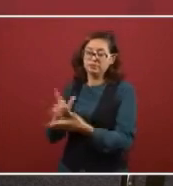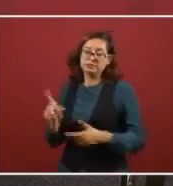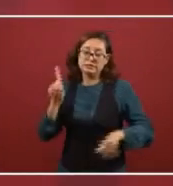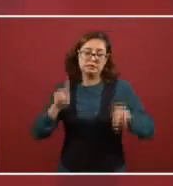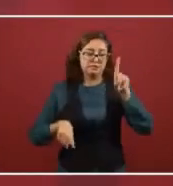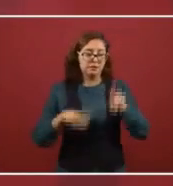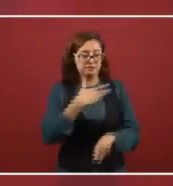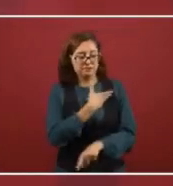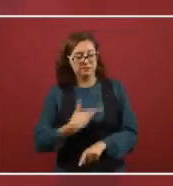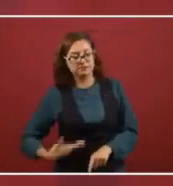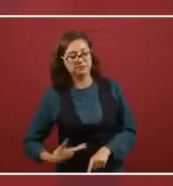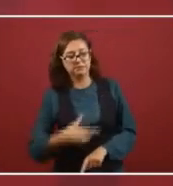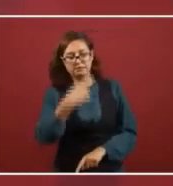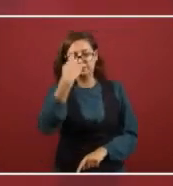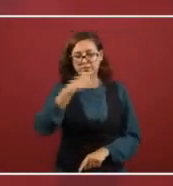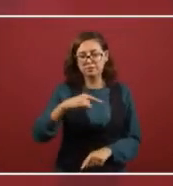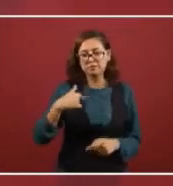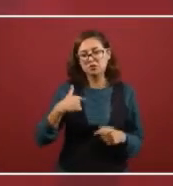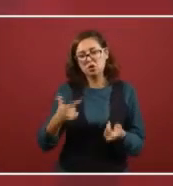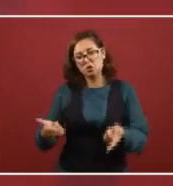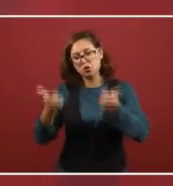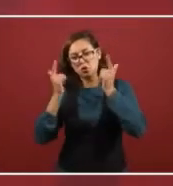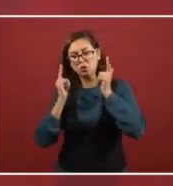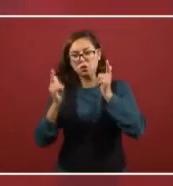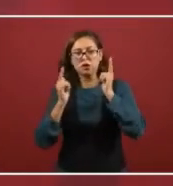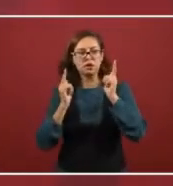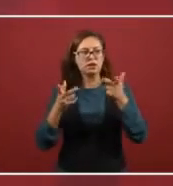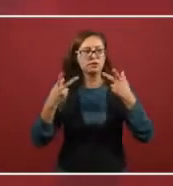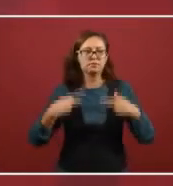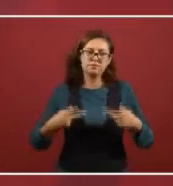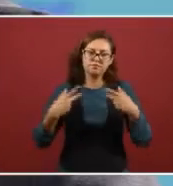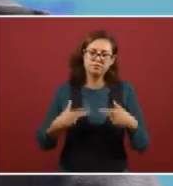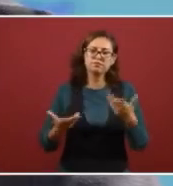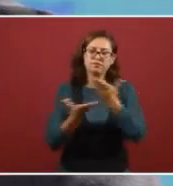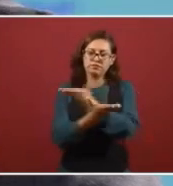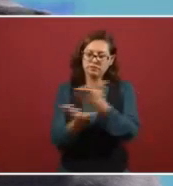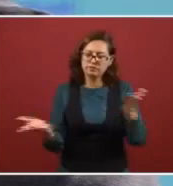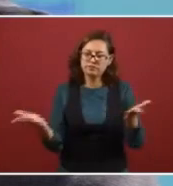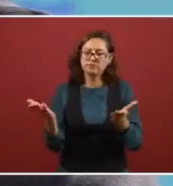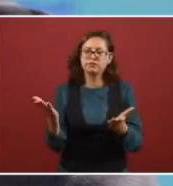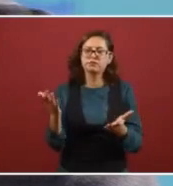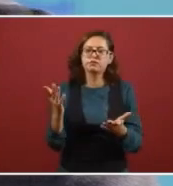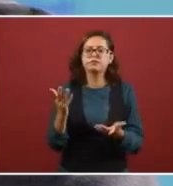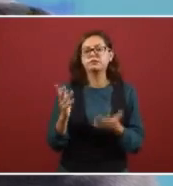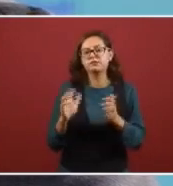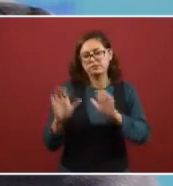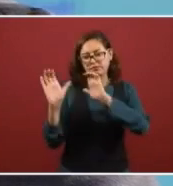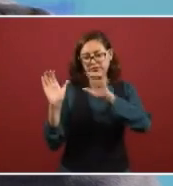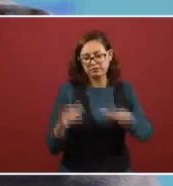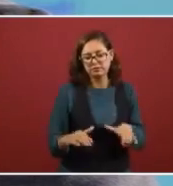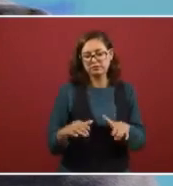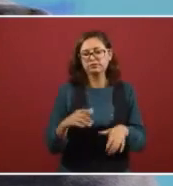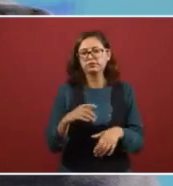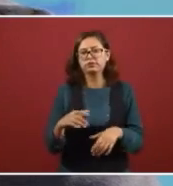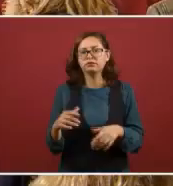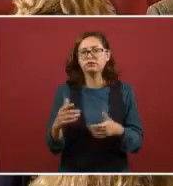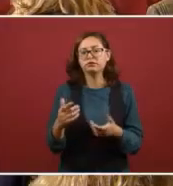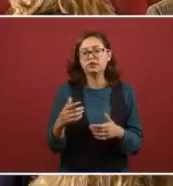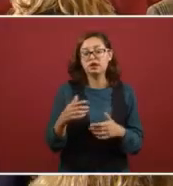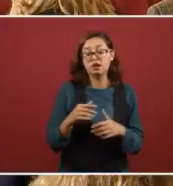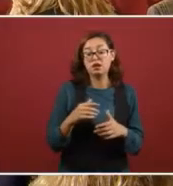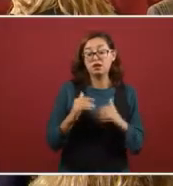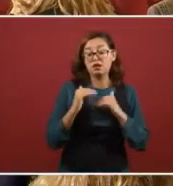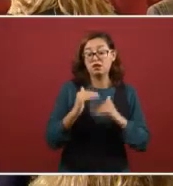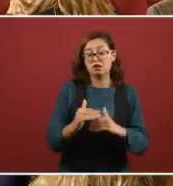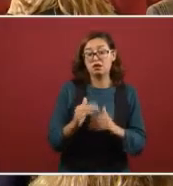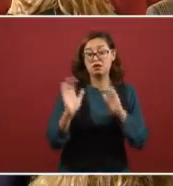as the directions of the President of the Republic. And we're waiting for all the